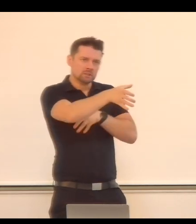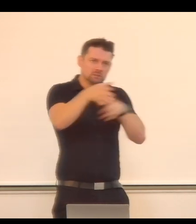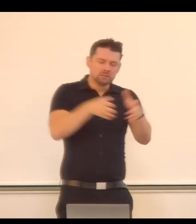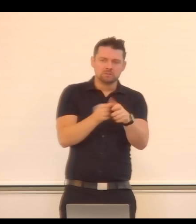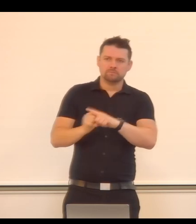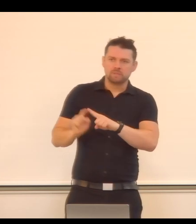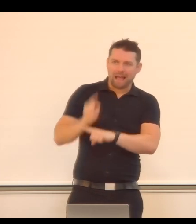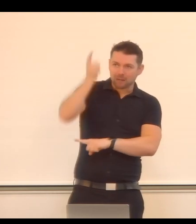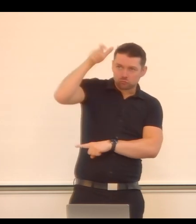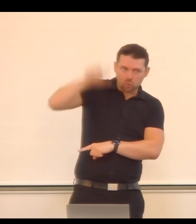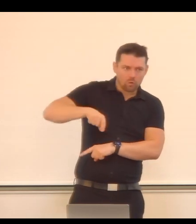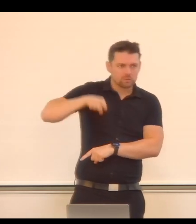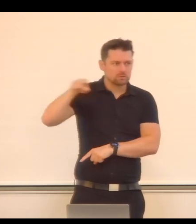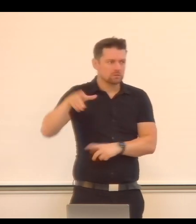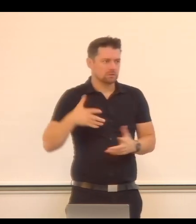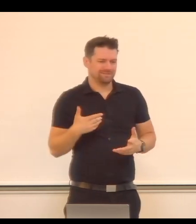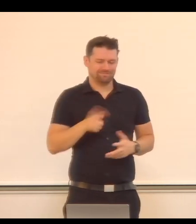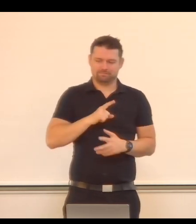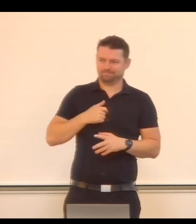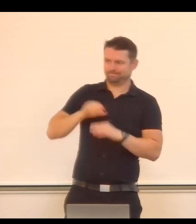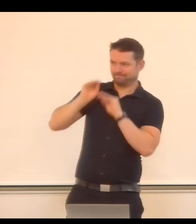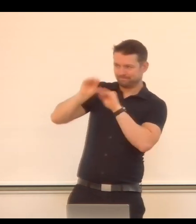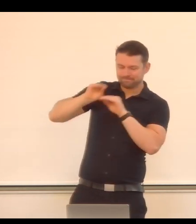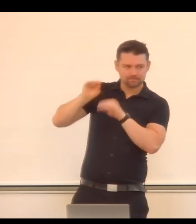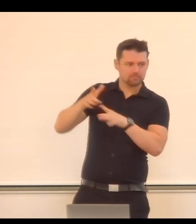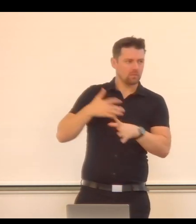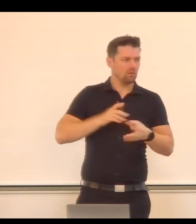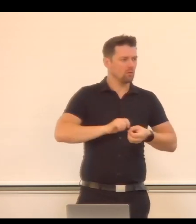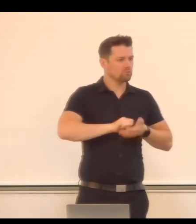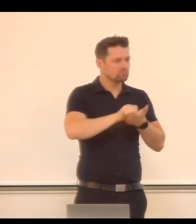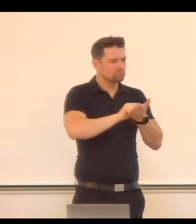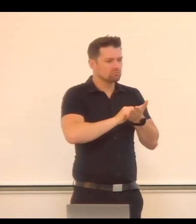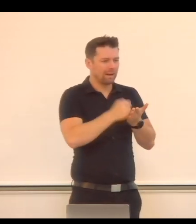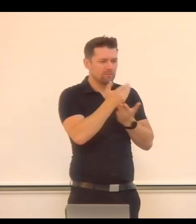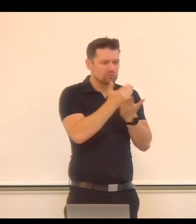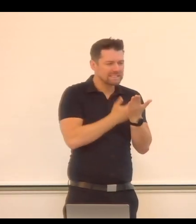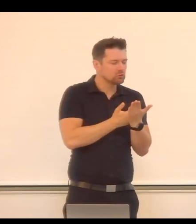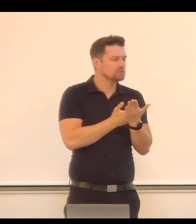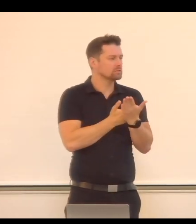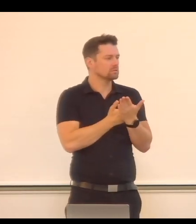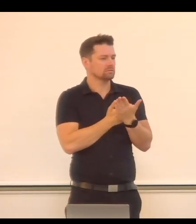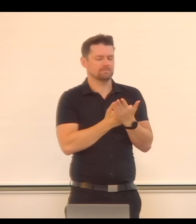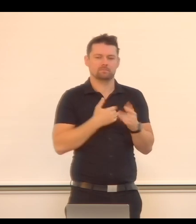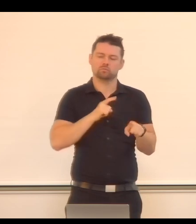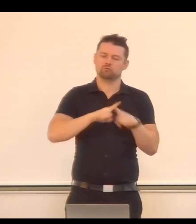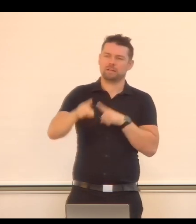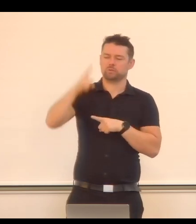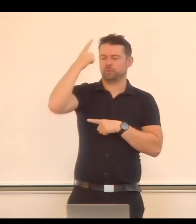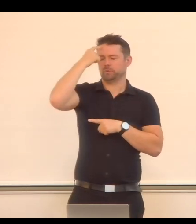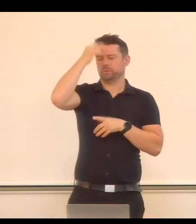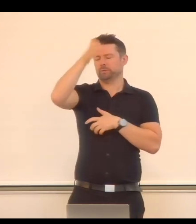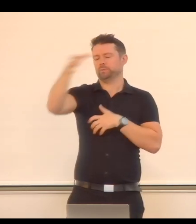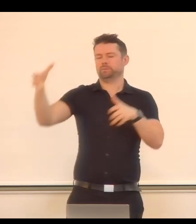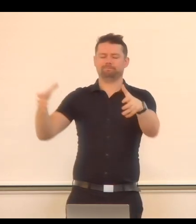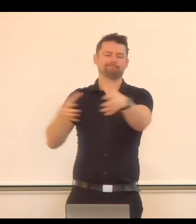astronaut. As a crew instructor and writing crew procedures, I always tried to get into that